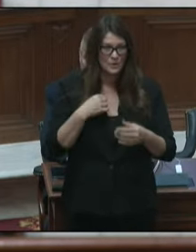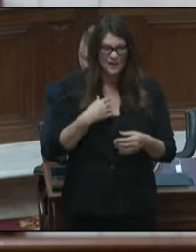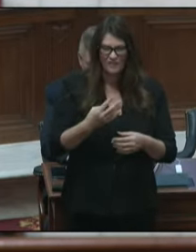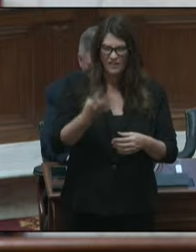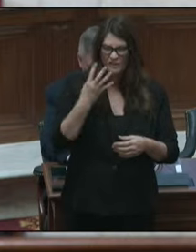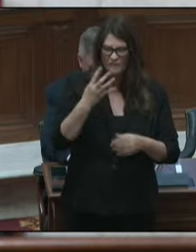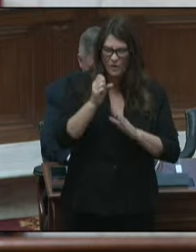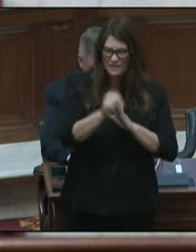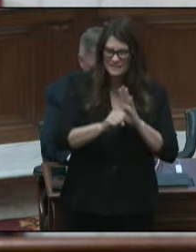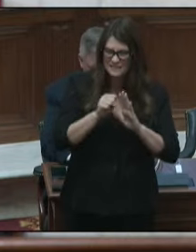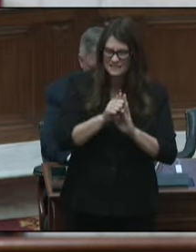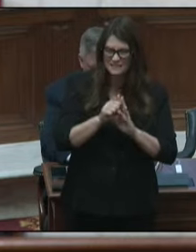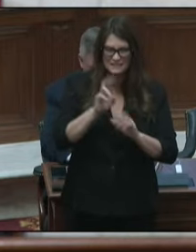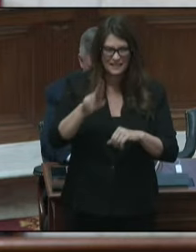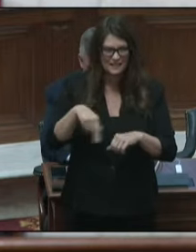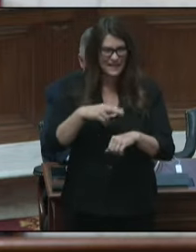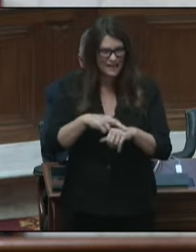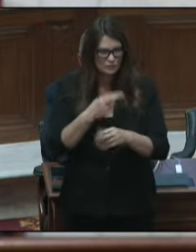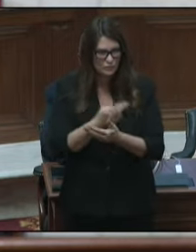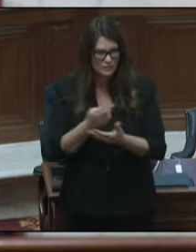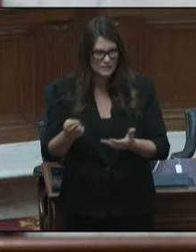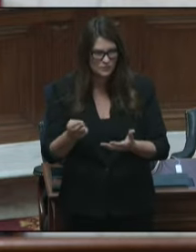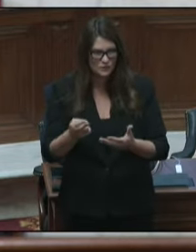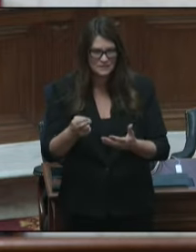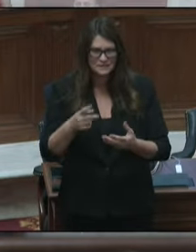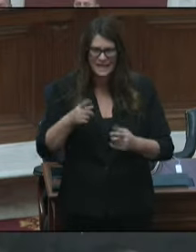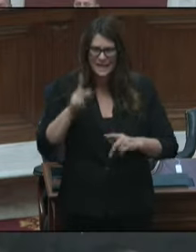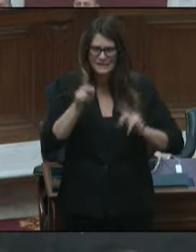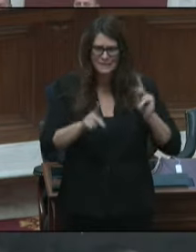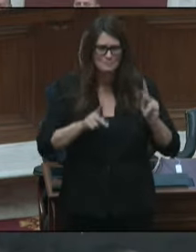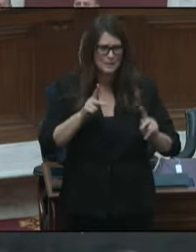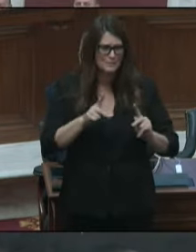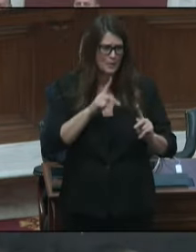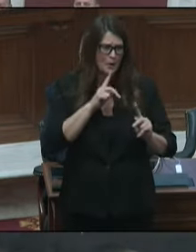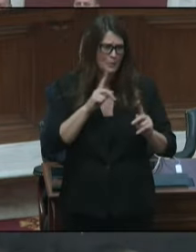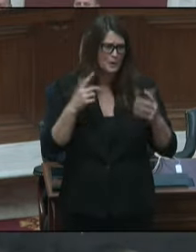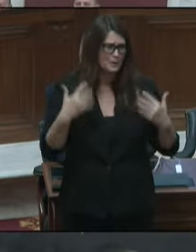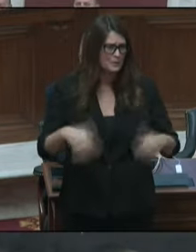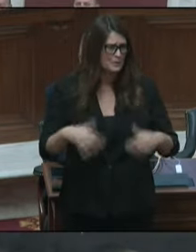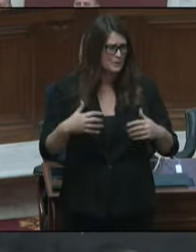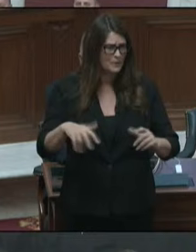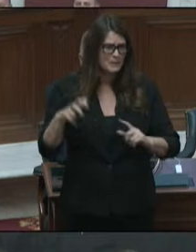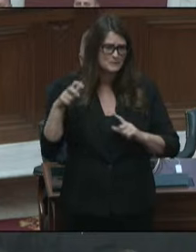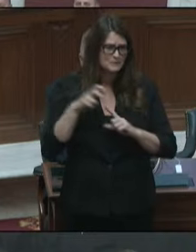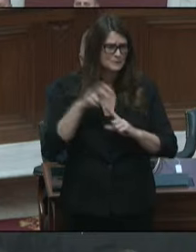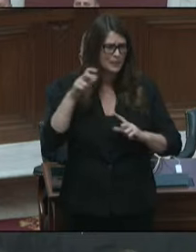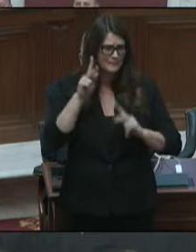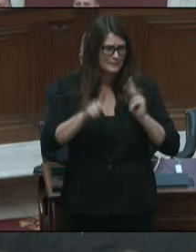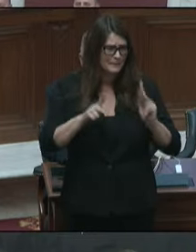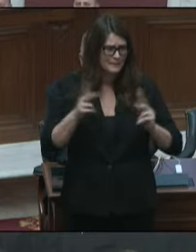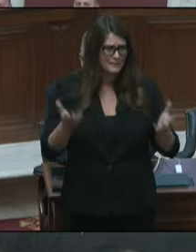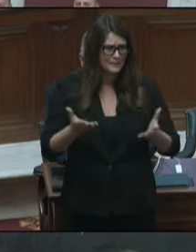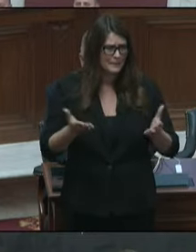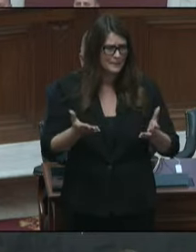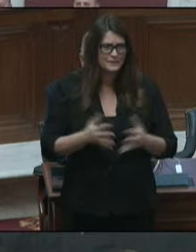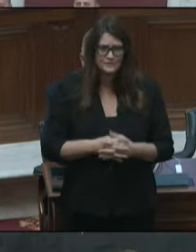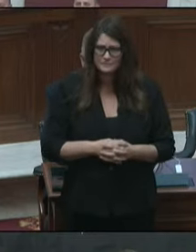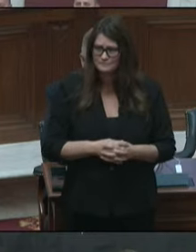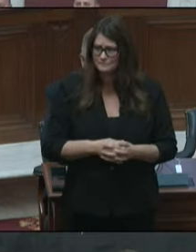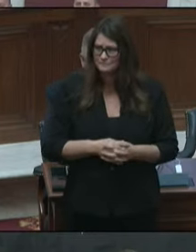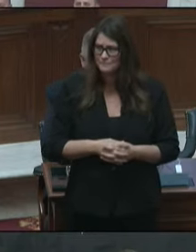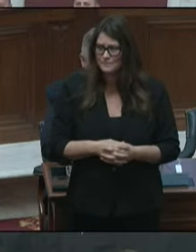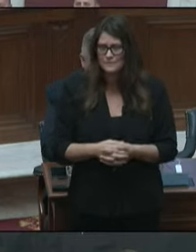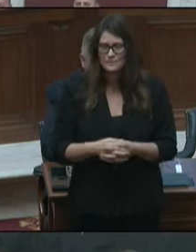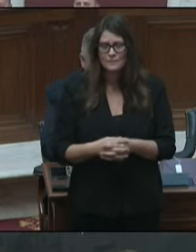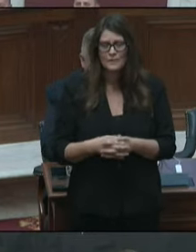these natural resources, and the real treasure, you, the greatness of the people. I'll